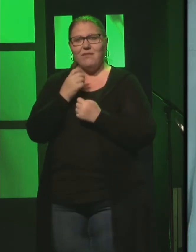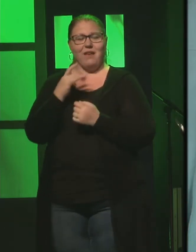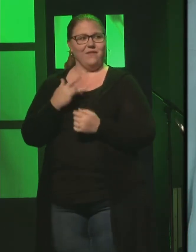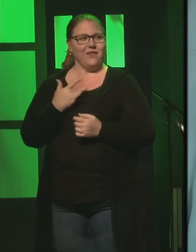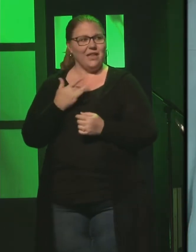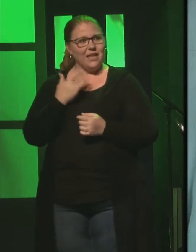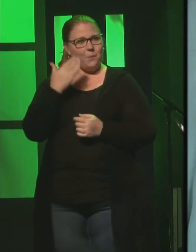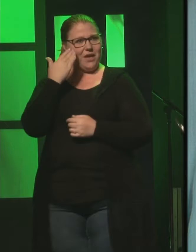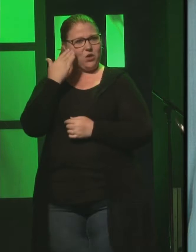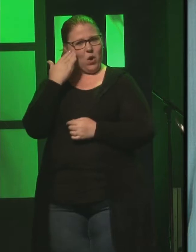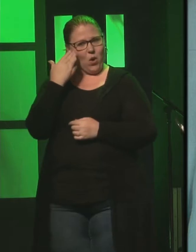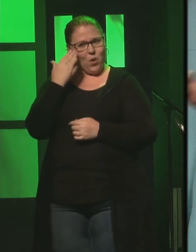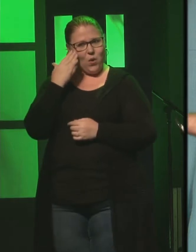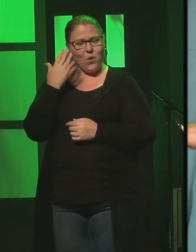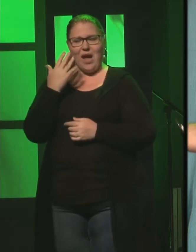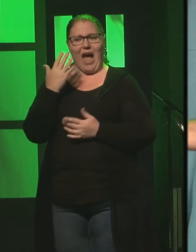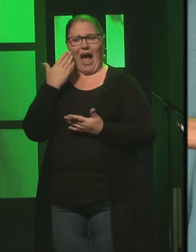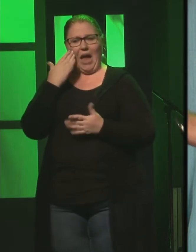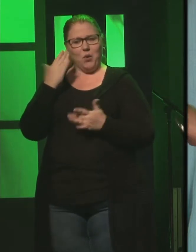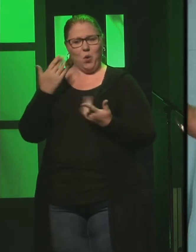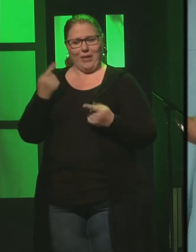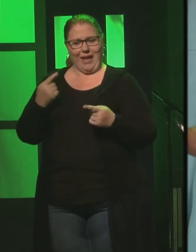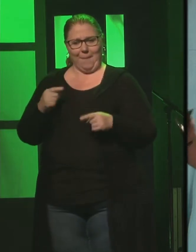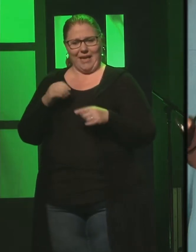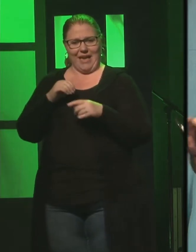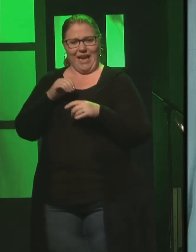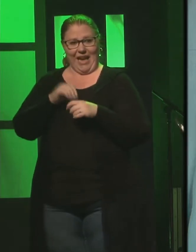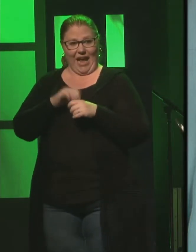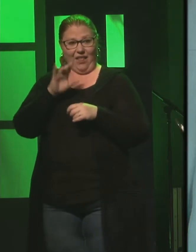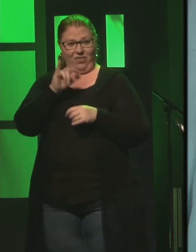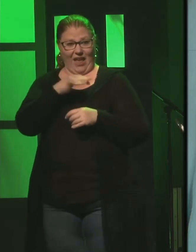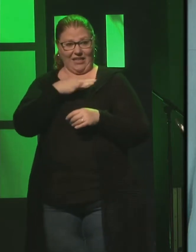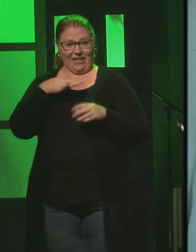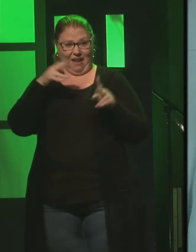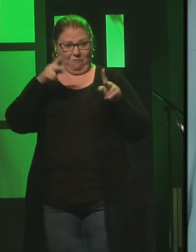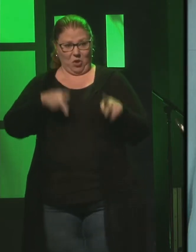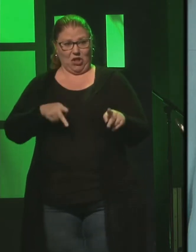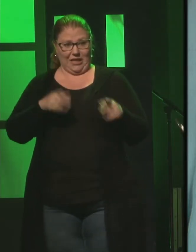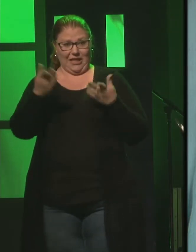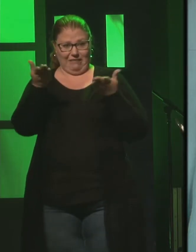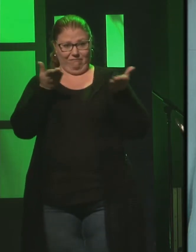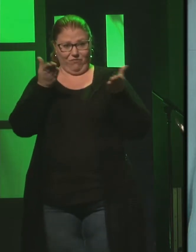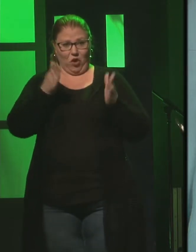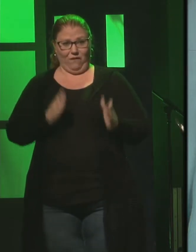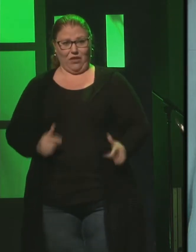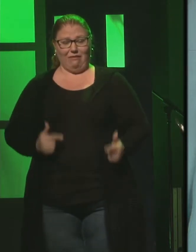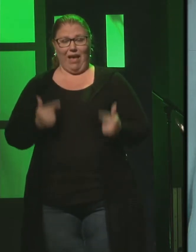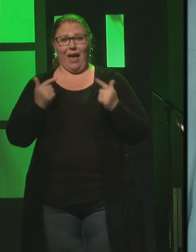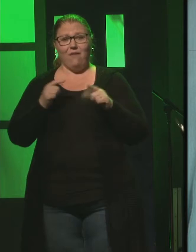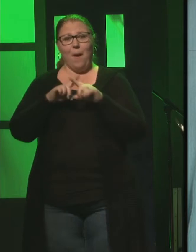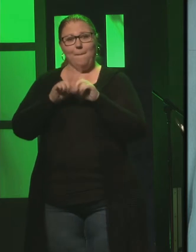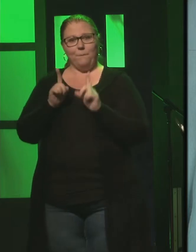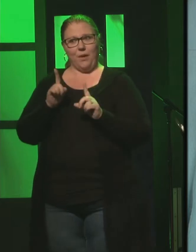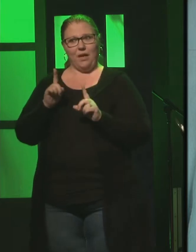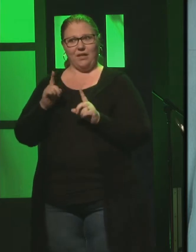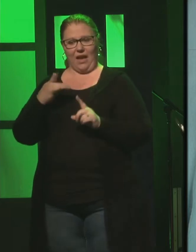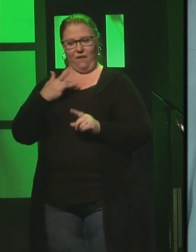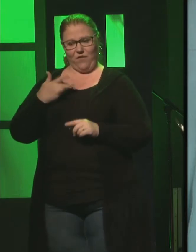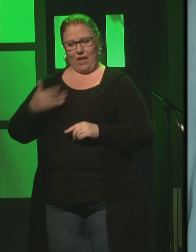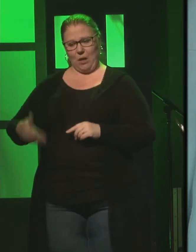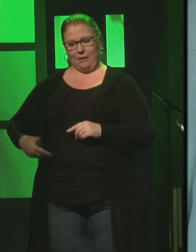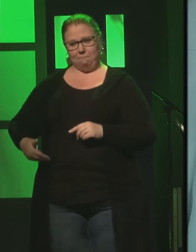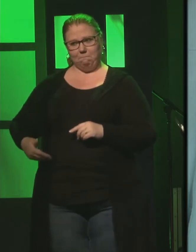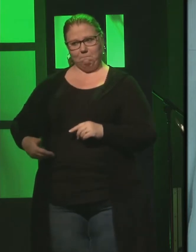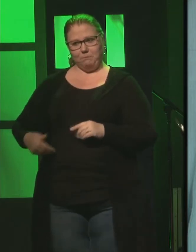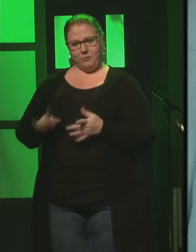being able to know that I have no idea what's going on in that wait staff's person's life, but there's just a little nudge by the universe, a nudge